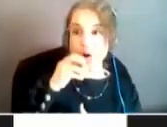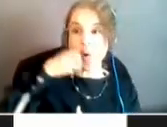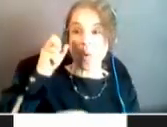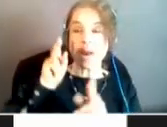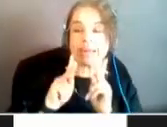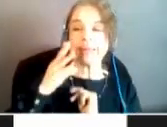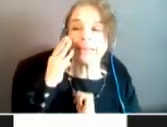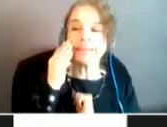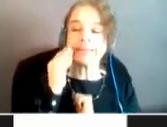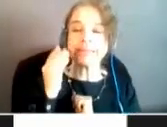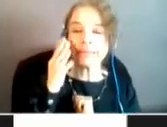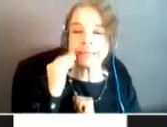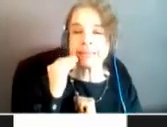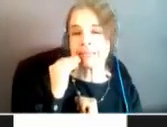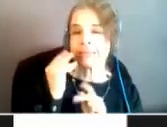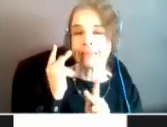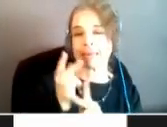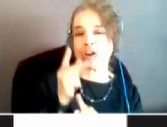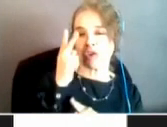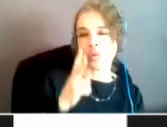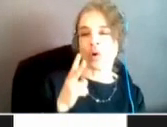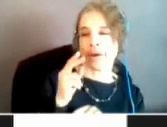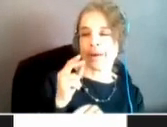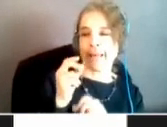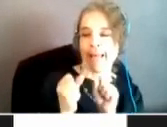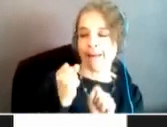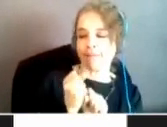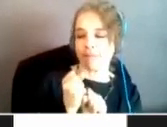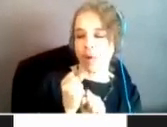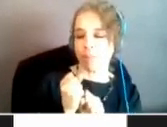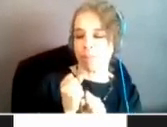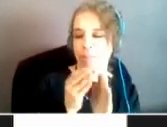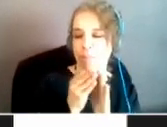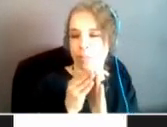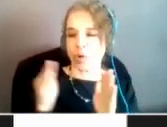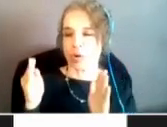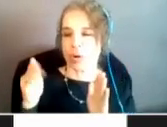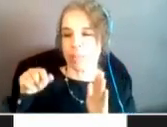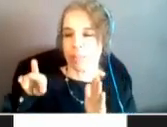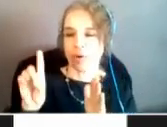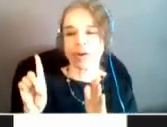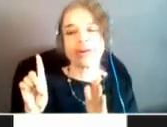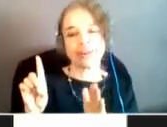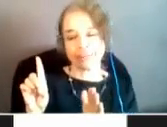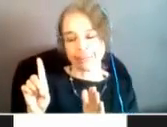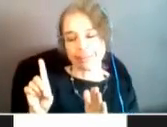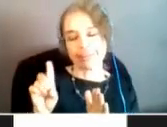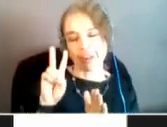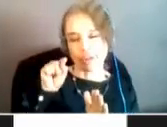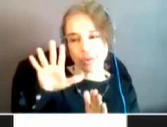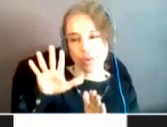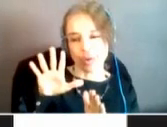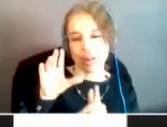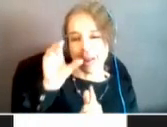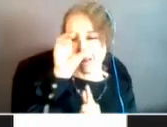people experience bereavement in a 2.5 year period. So it's the